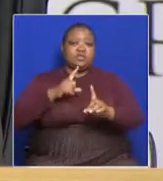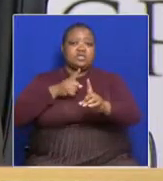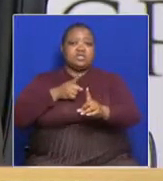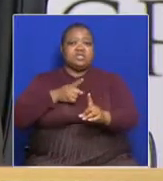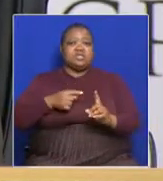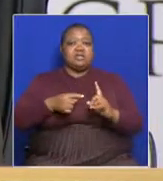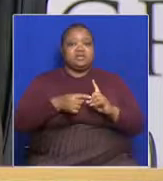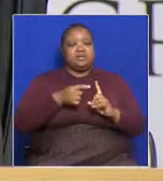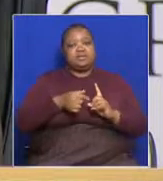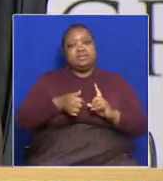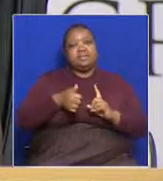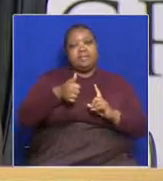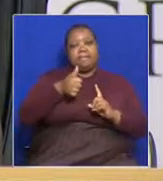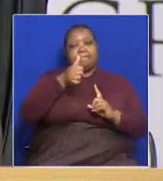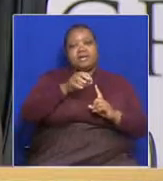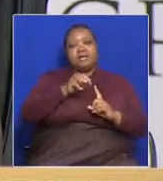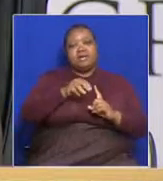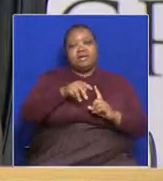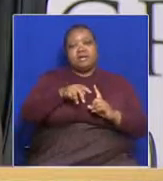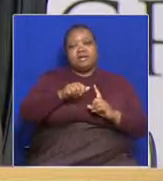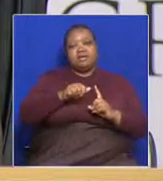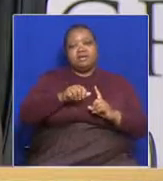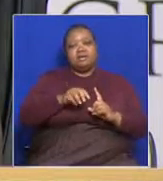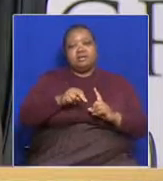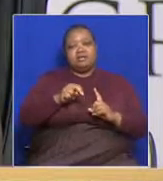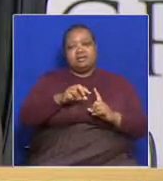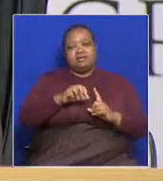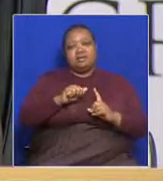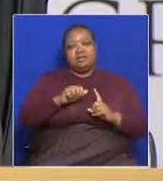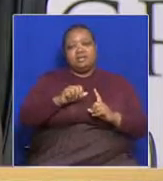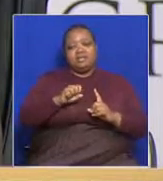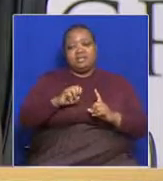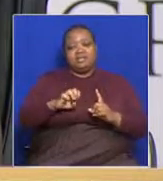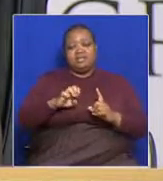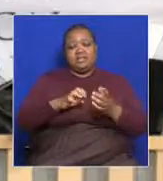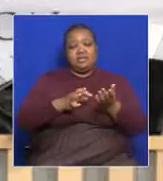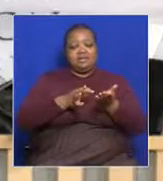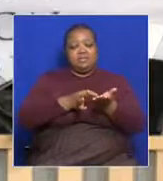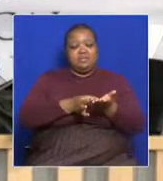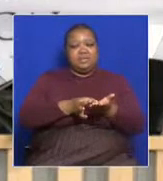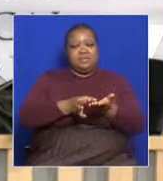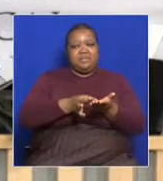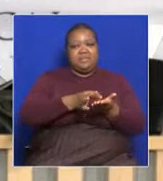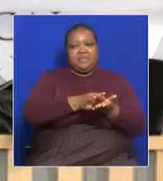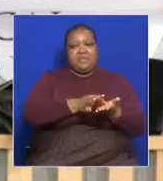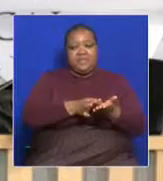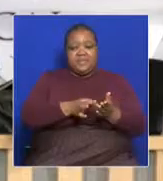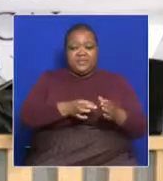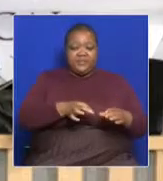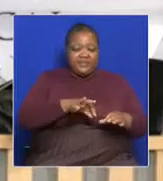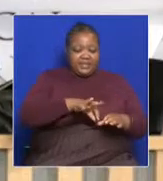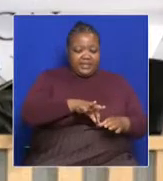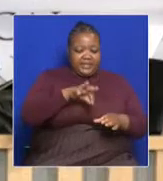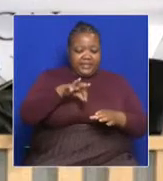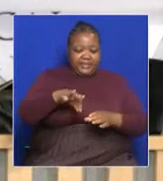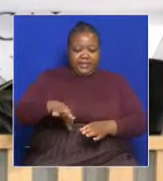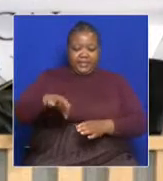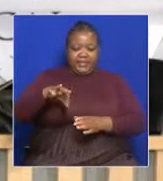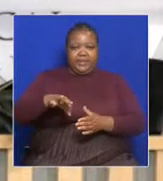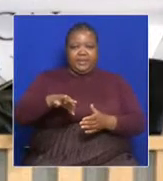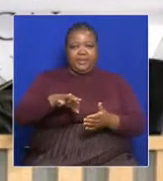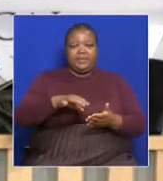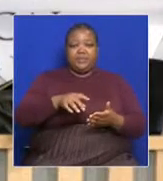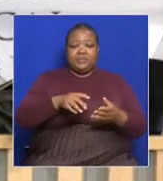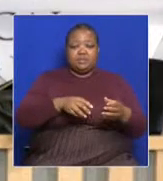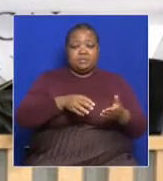Mpangase to take samples or shavings from the bricks to send to FSL, it was